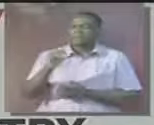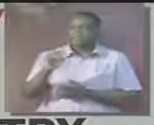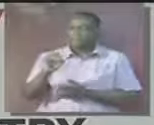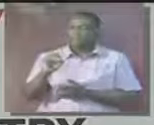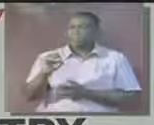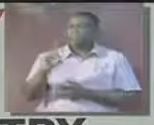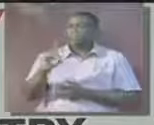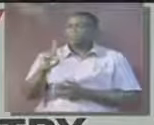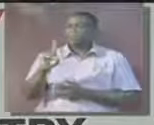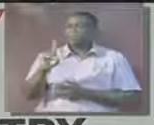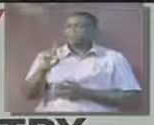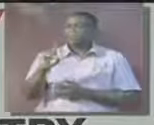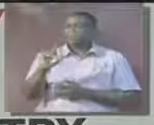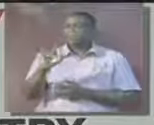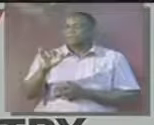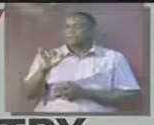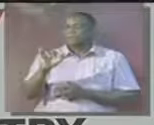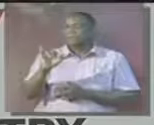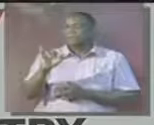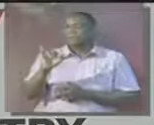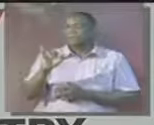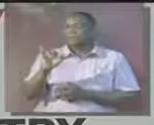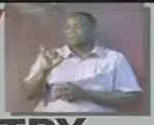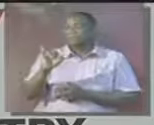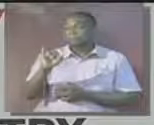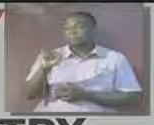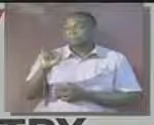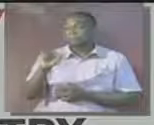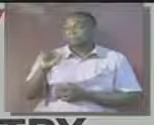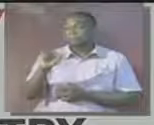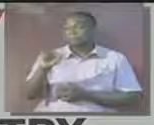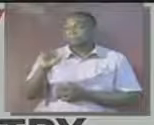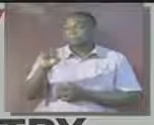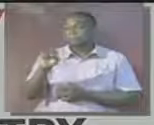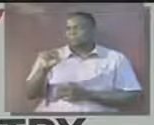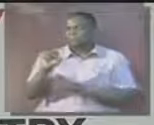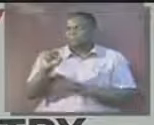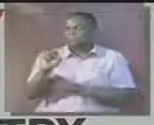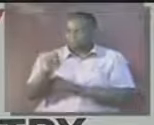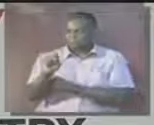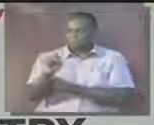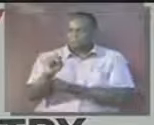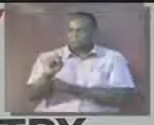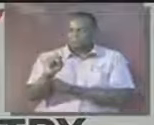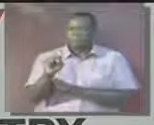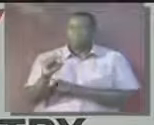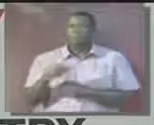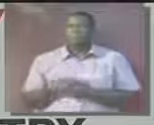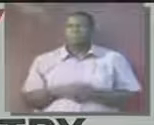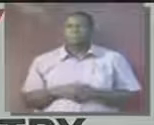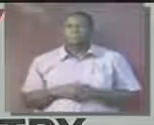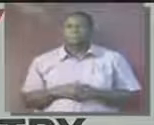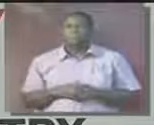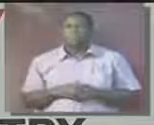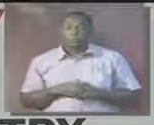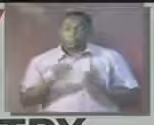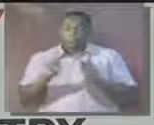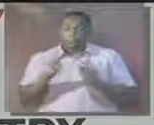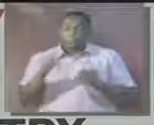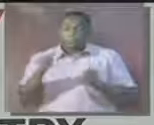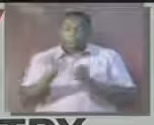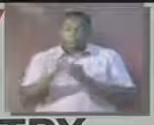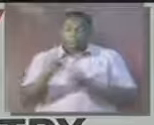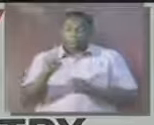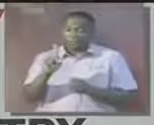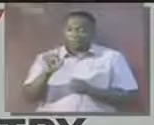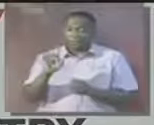already. And if we continue at this rate, people who need it 2 to 3 weeks from now will